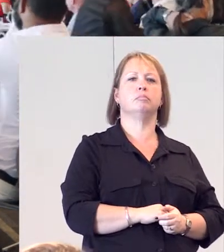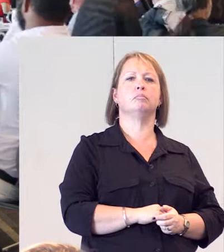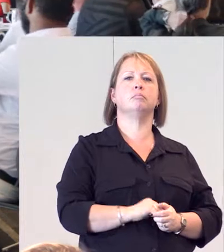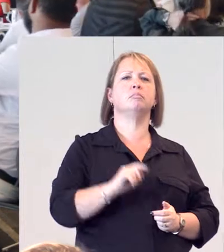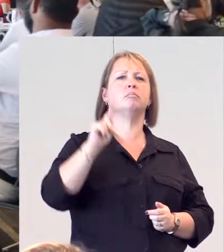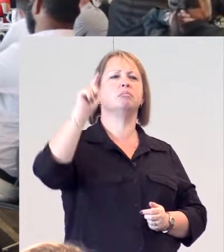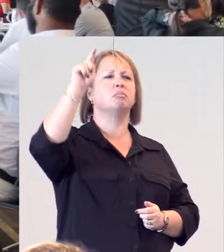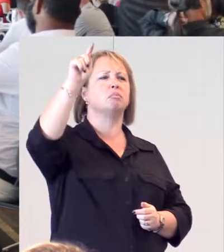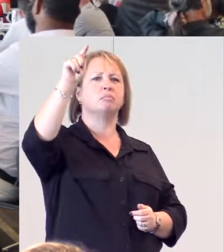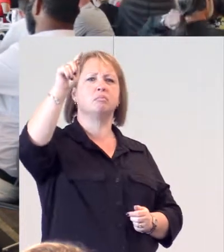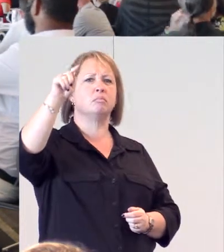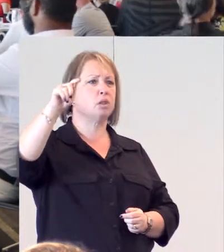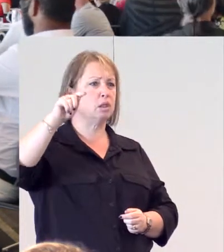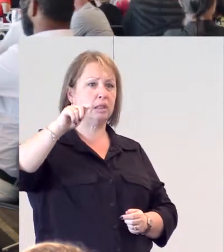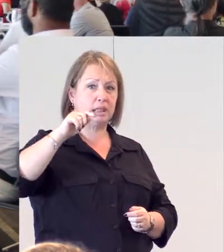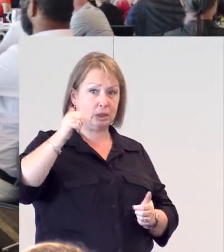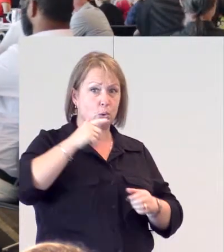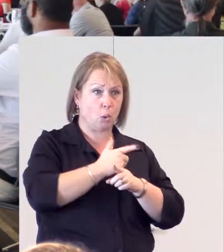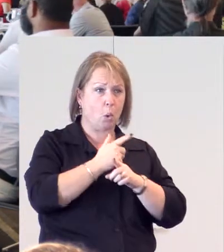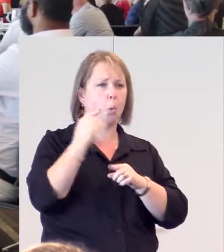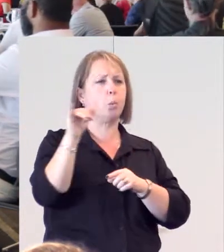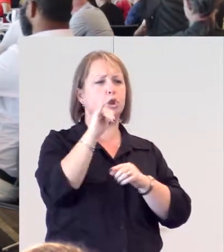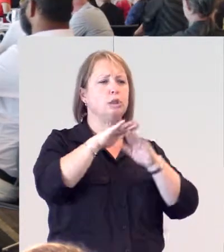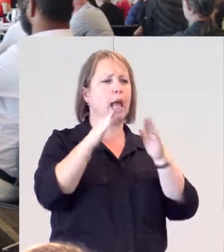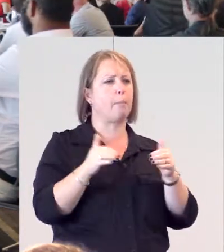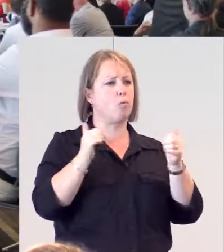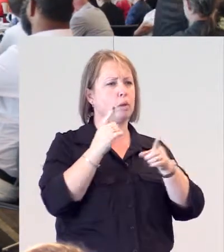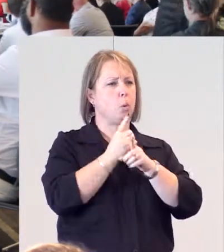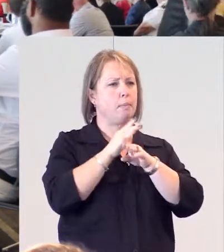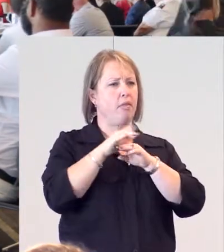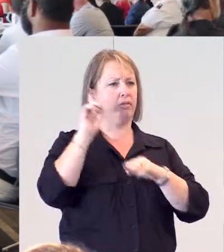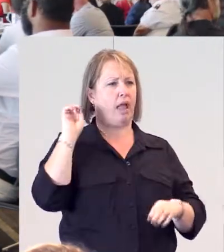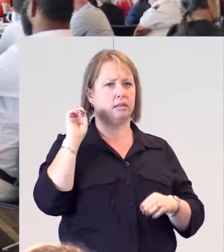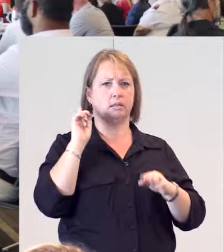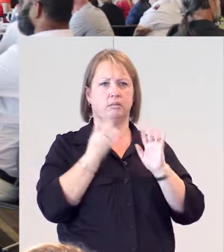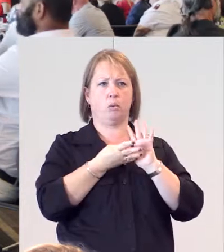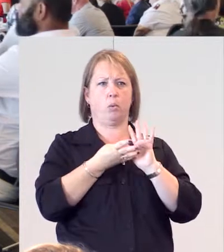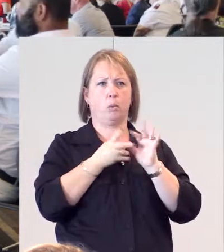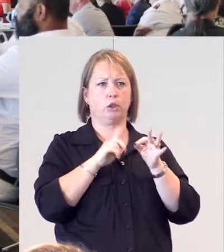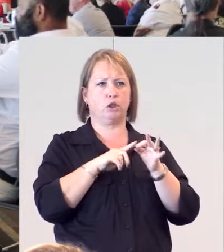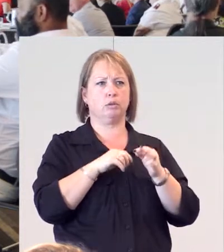Did you get that far? Which table's got this far? That one? Did you guys get, okay.